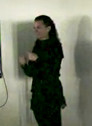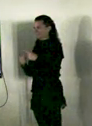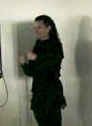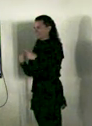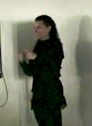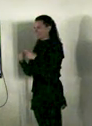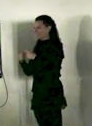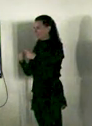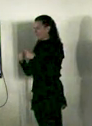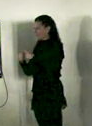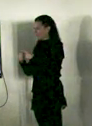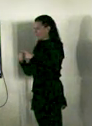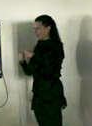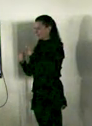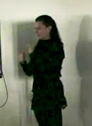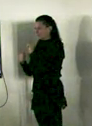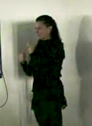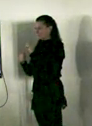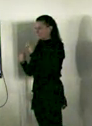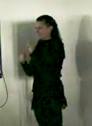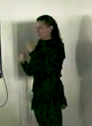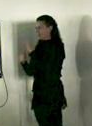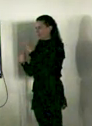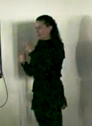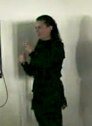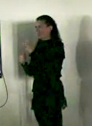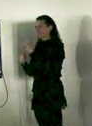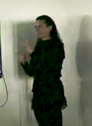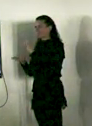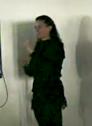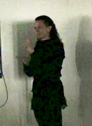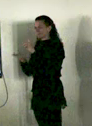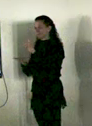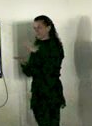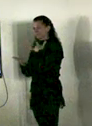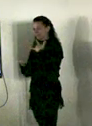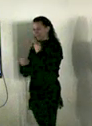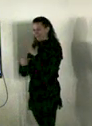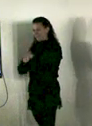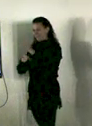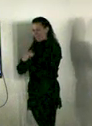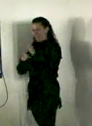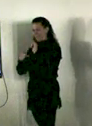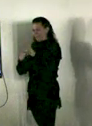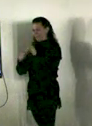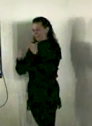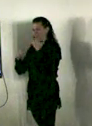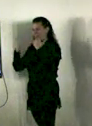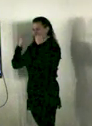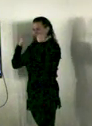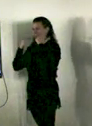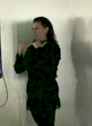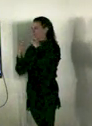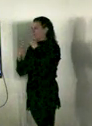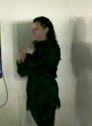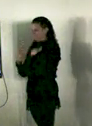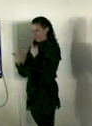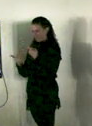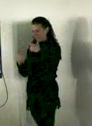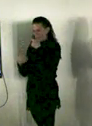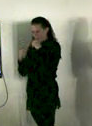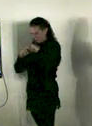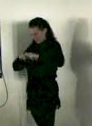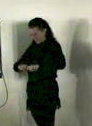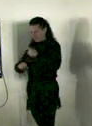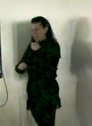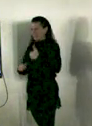with identifiable avatars and protagonists, it turns out if you have enough of those in volume, that can kind of mess you up racially, because